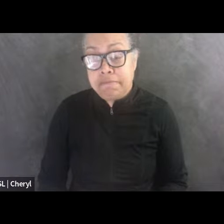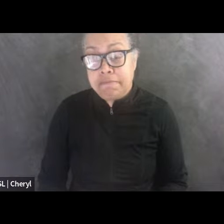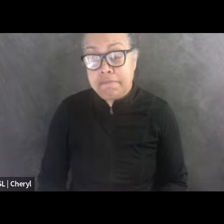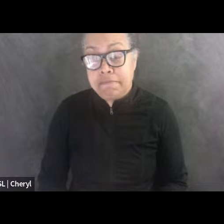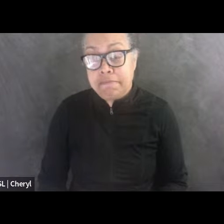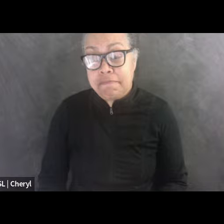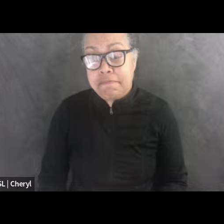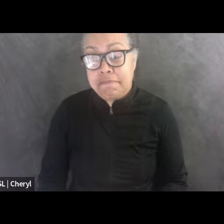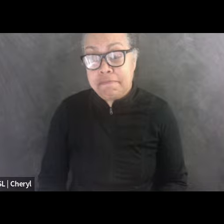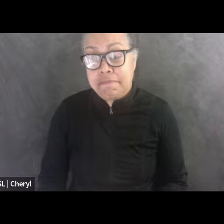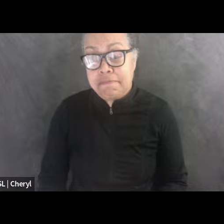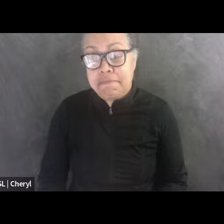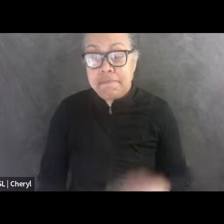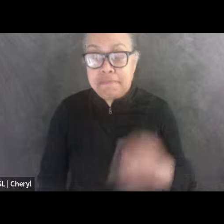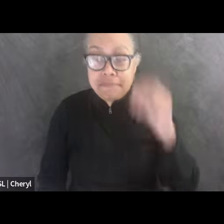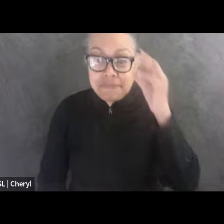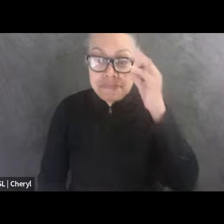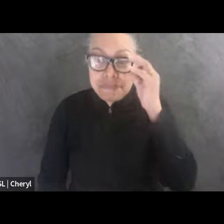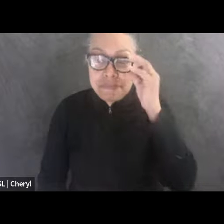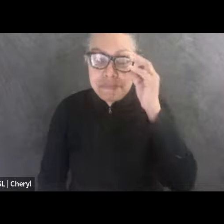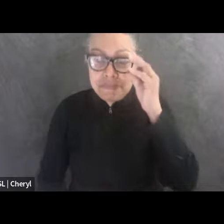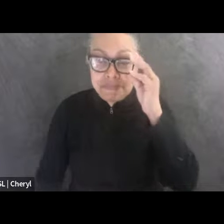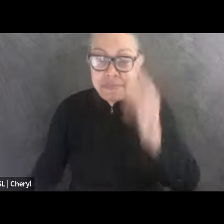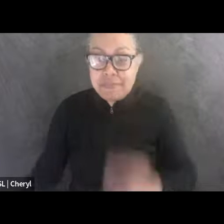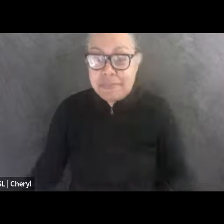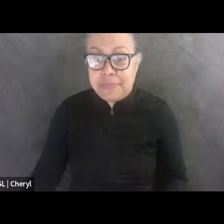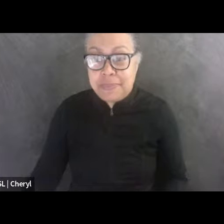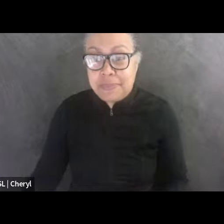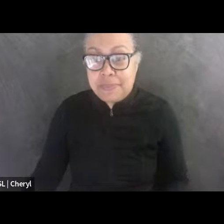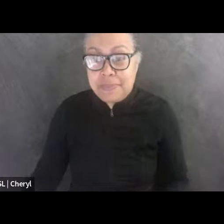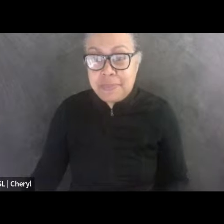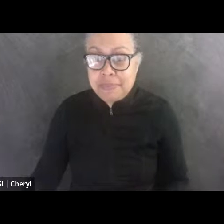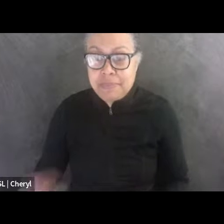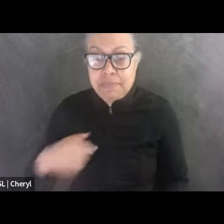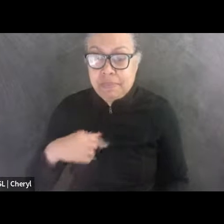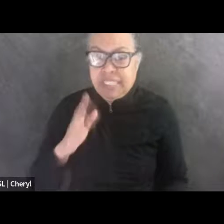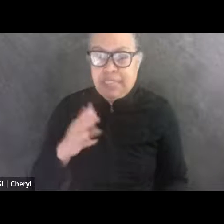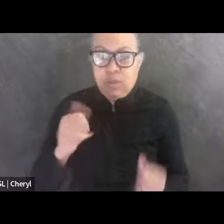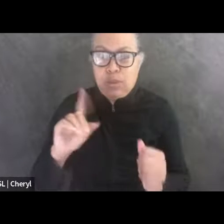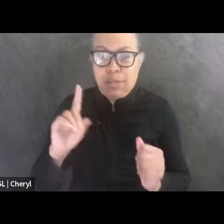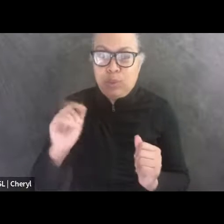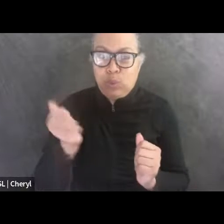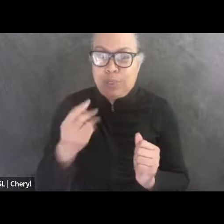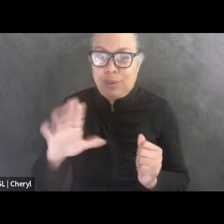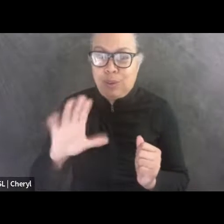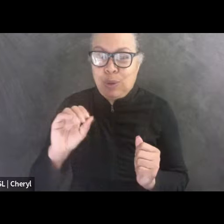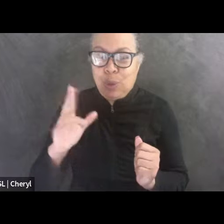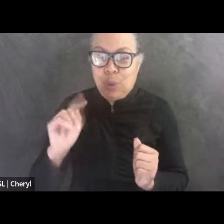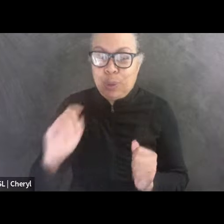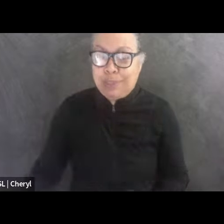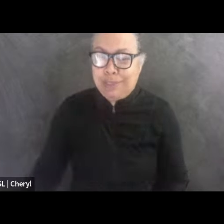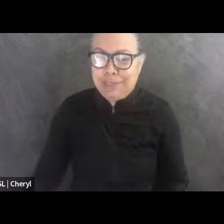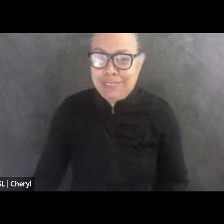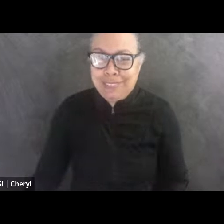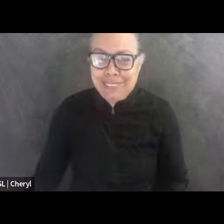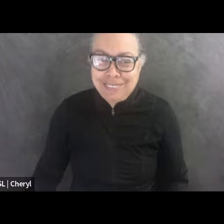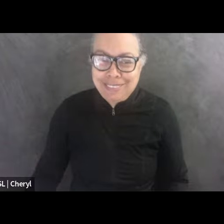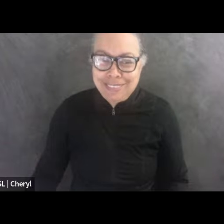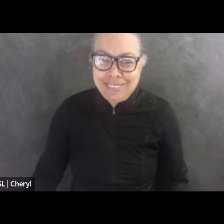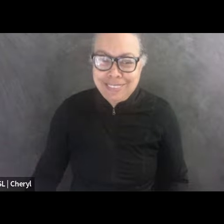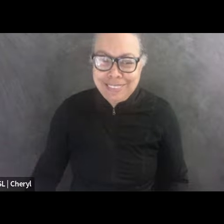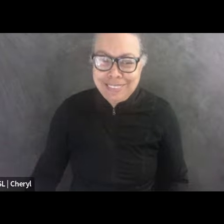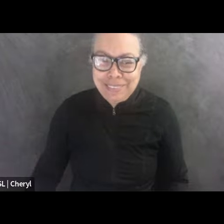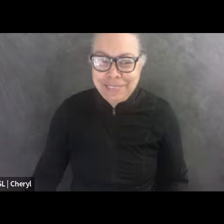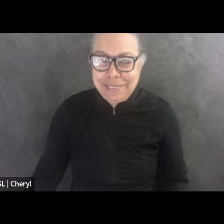Let me try something here. I have never tried to do multiple co-hosts. when using that feature on